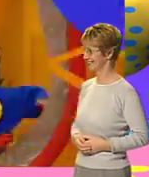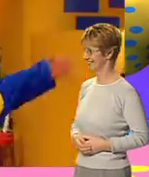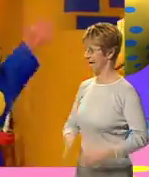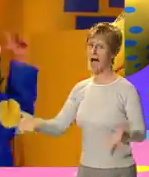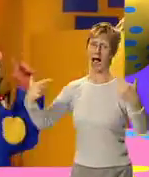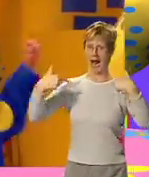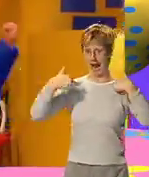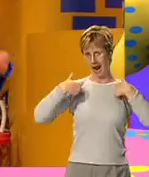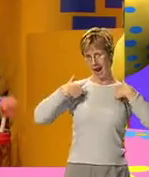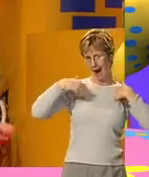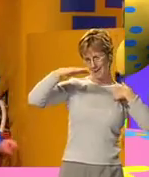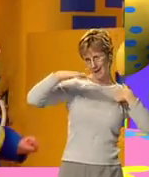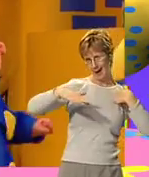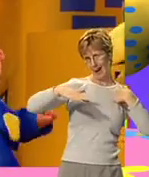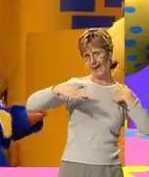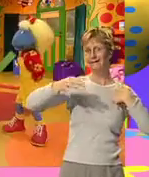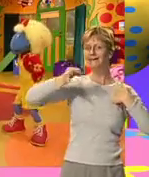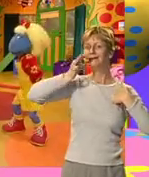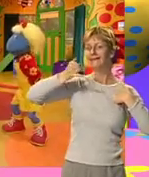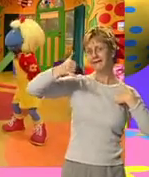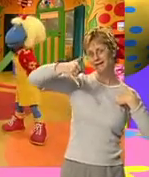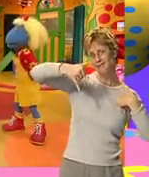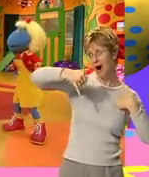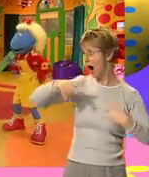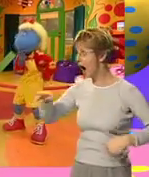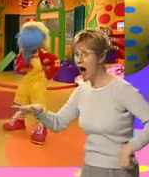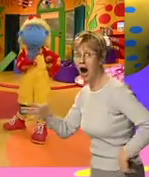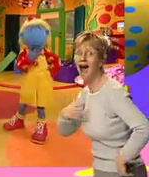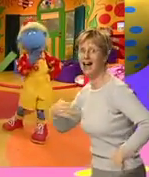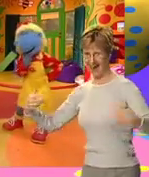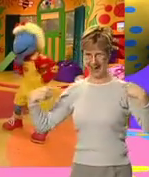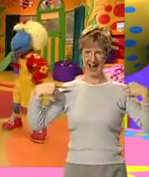Sometime! I'm a little teapot. Are you?